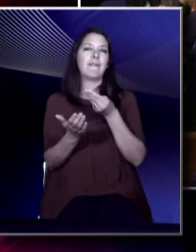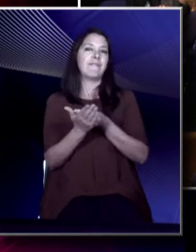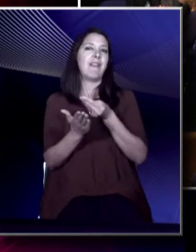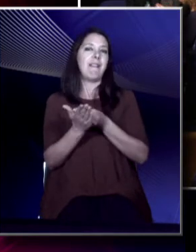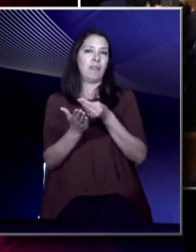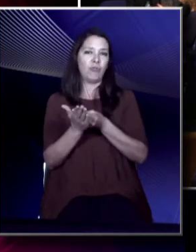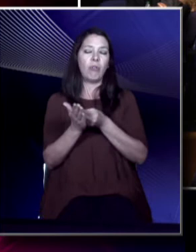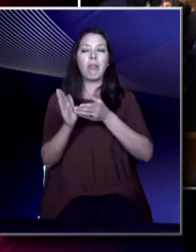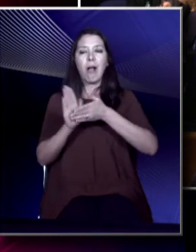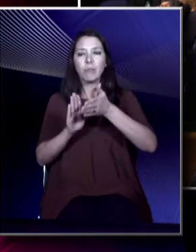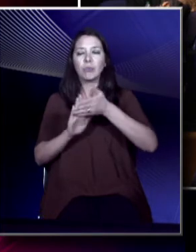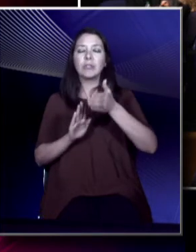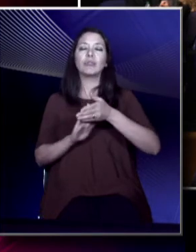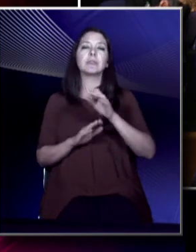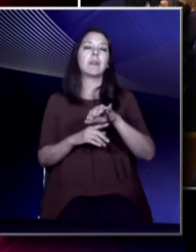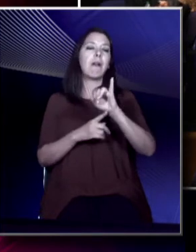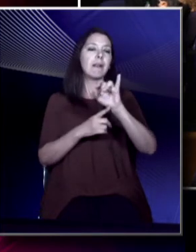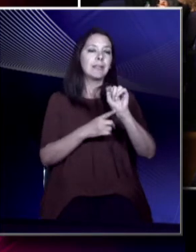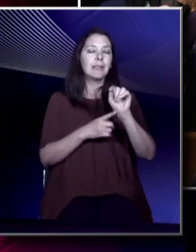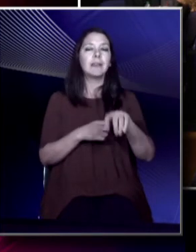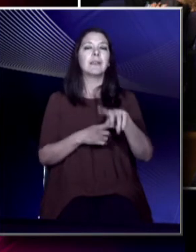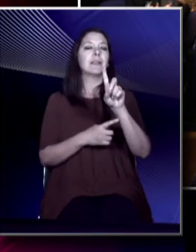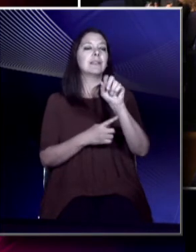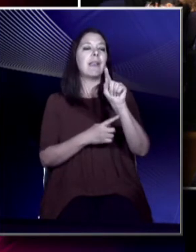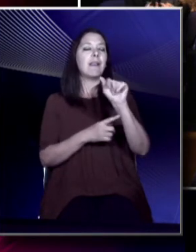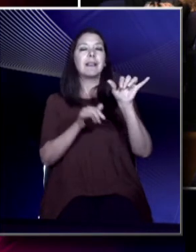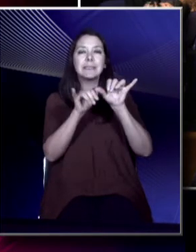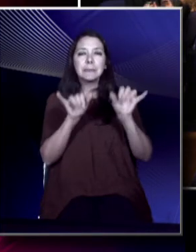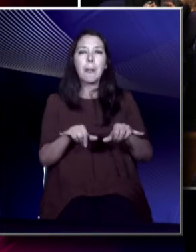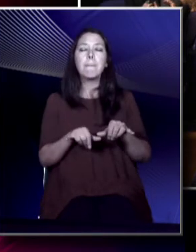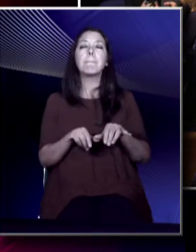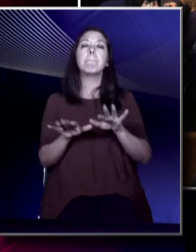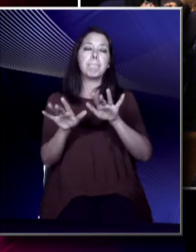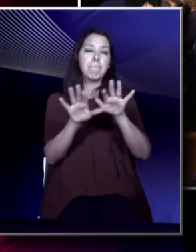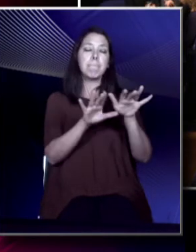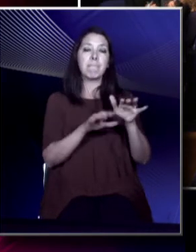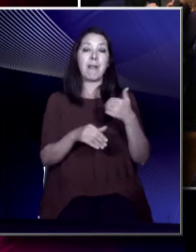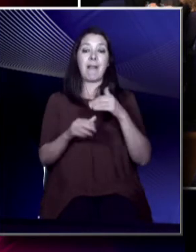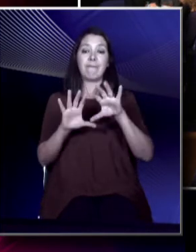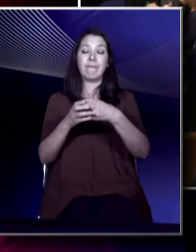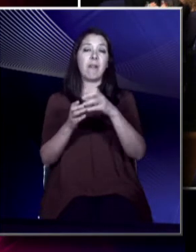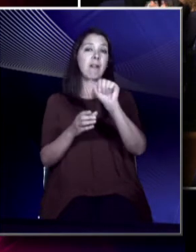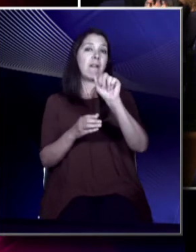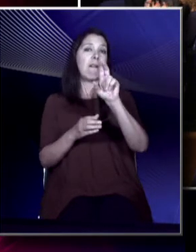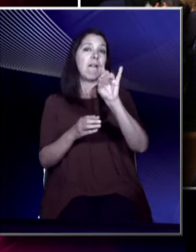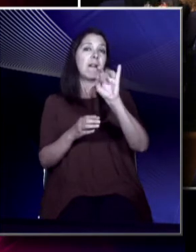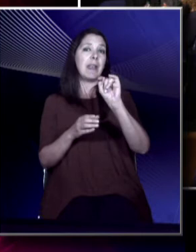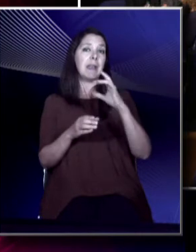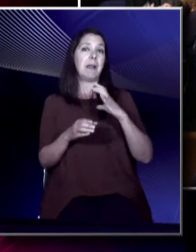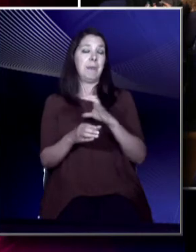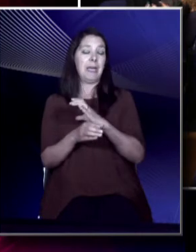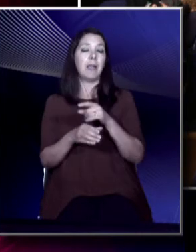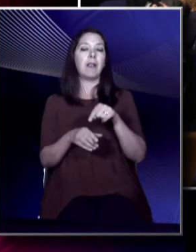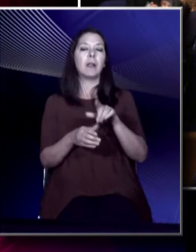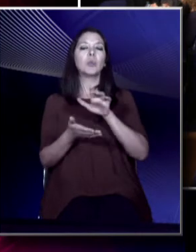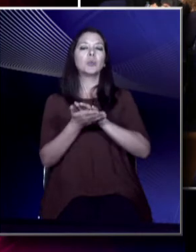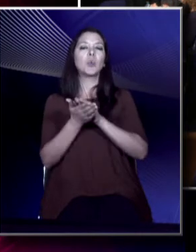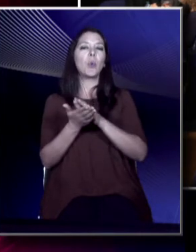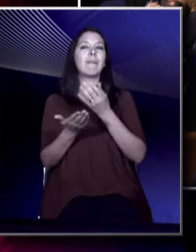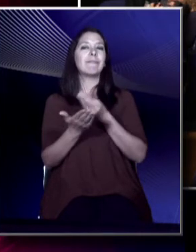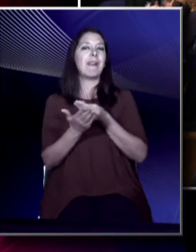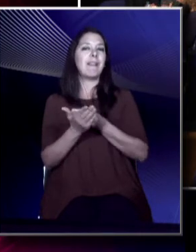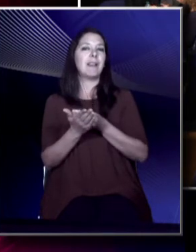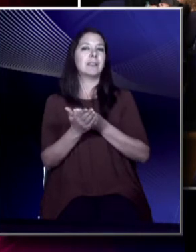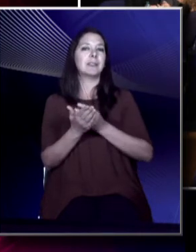as our IT and data systems. We have an audit committee that we have assembled that are school finance experts